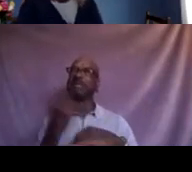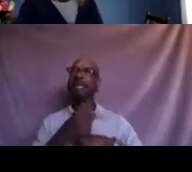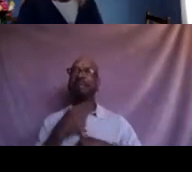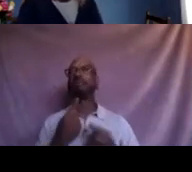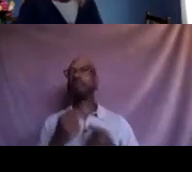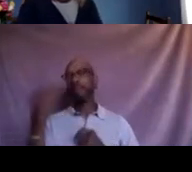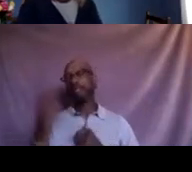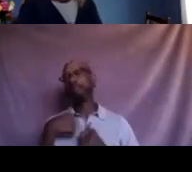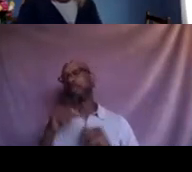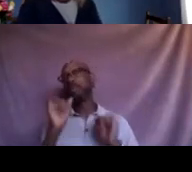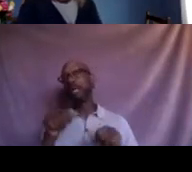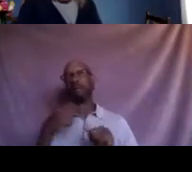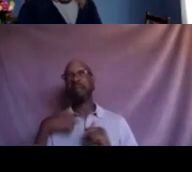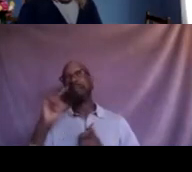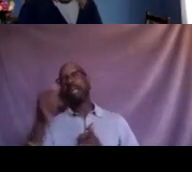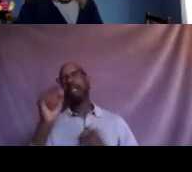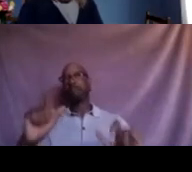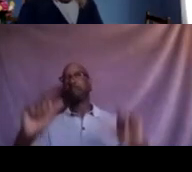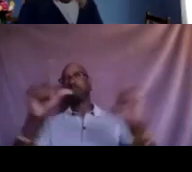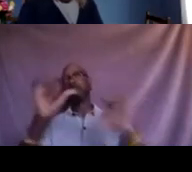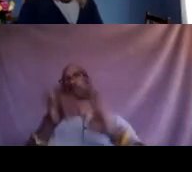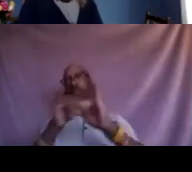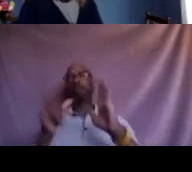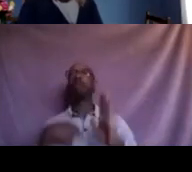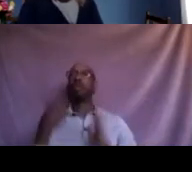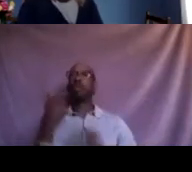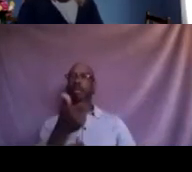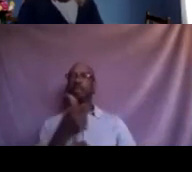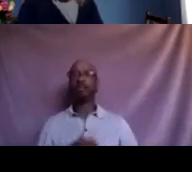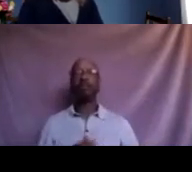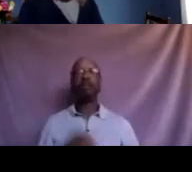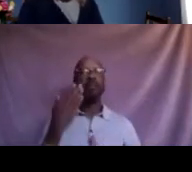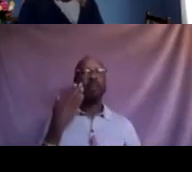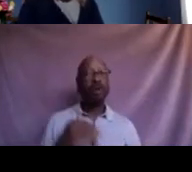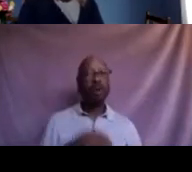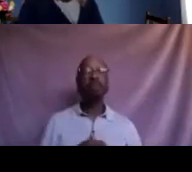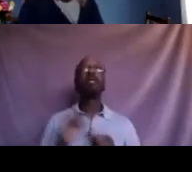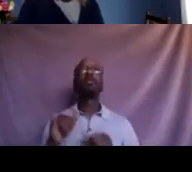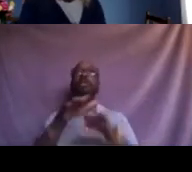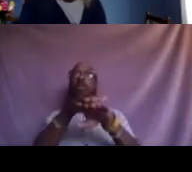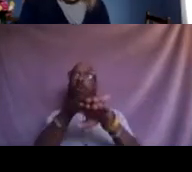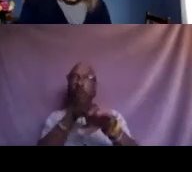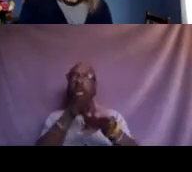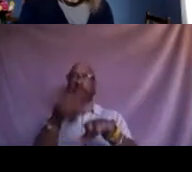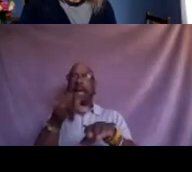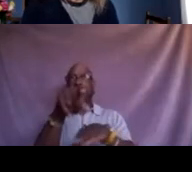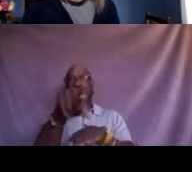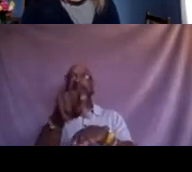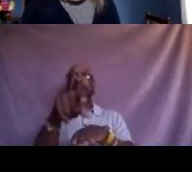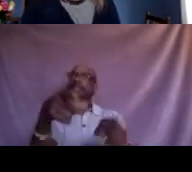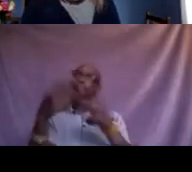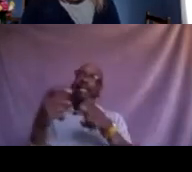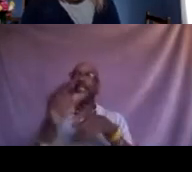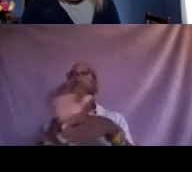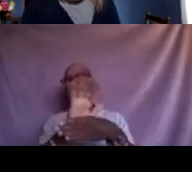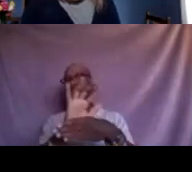the recording later. So, when you watch the recording on YouTube, if you don't know, you can actually slow down the speed of the video. You can put me